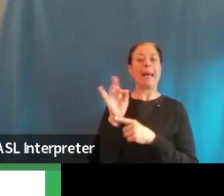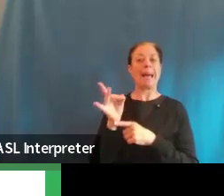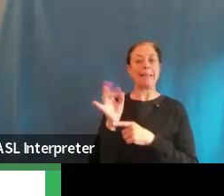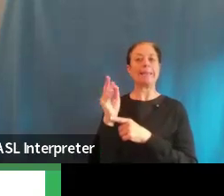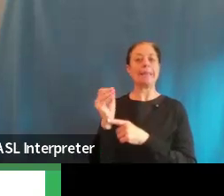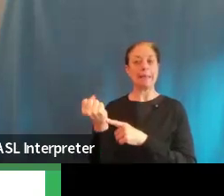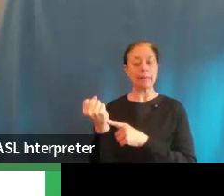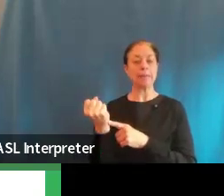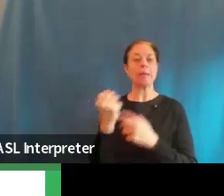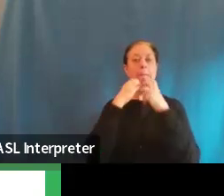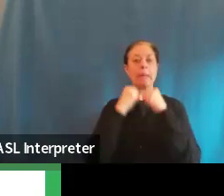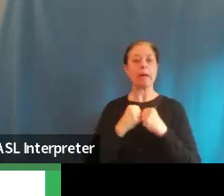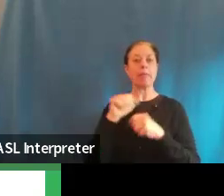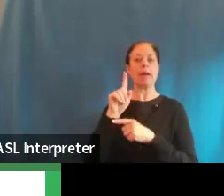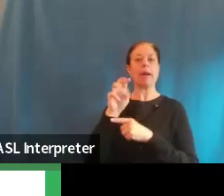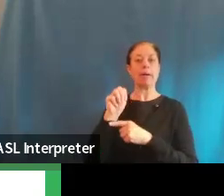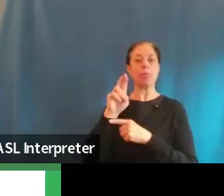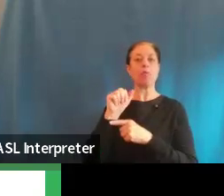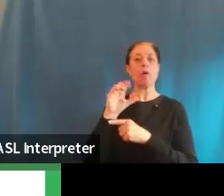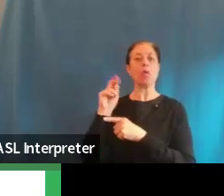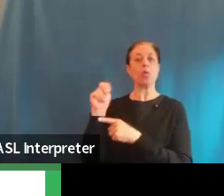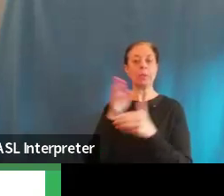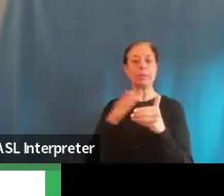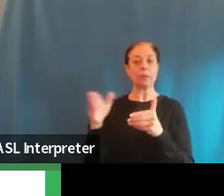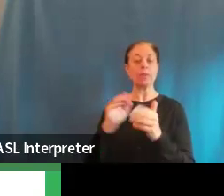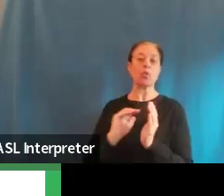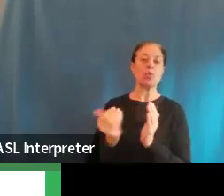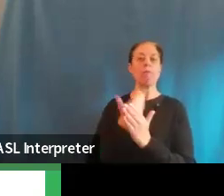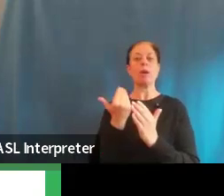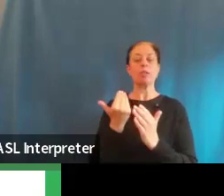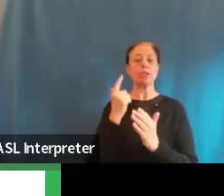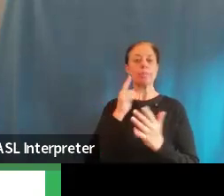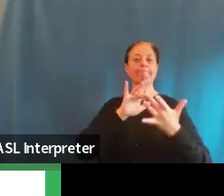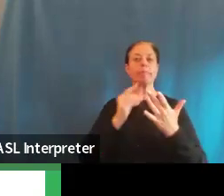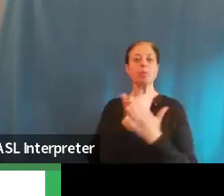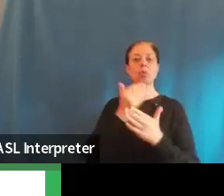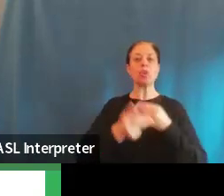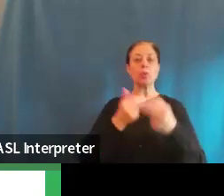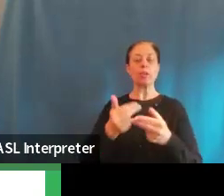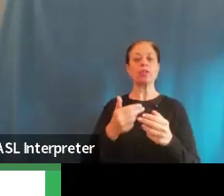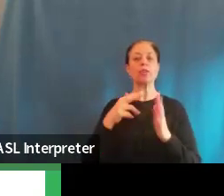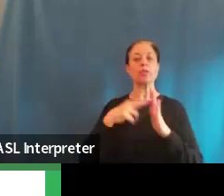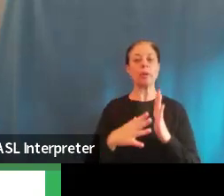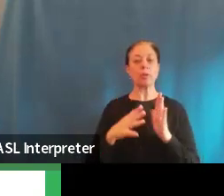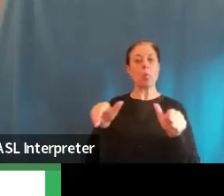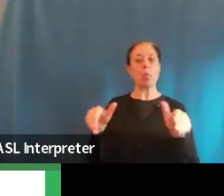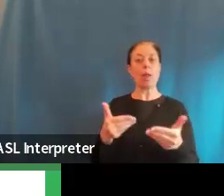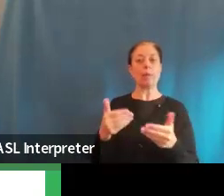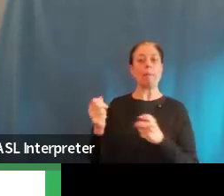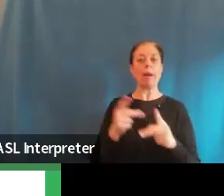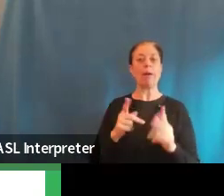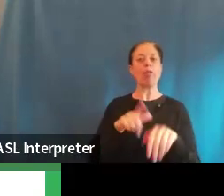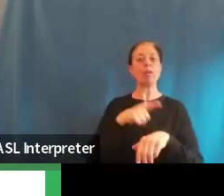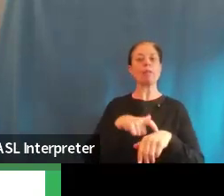early 90s, the beloved Adam Raccoon series has been refreshed to reach a new generation of readers while welcoming back longtime